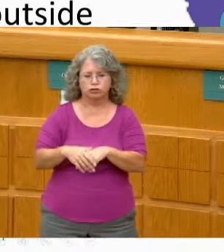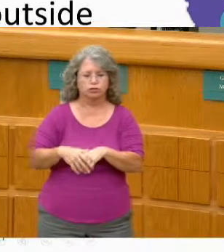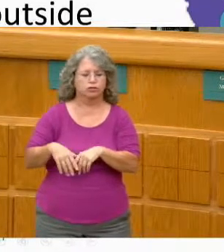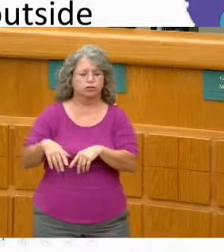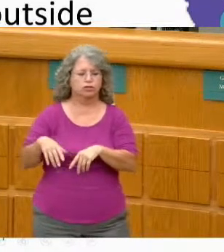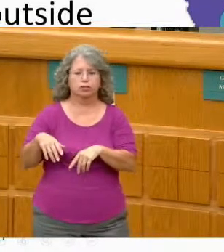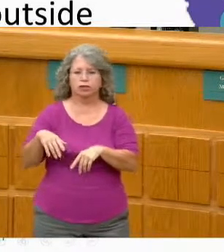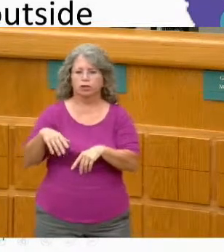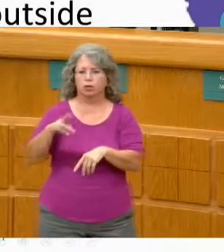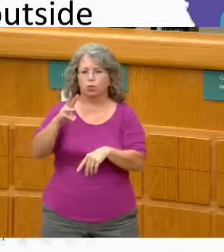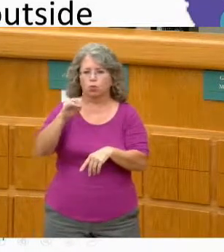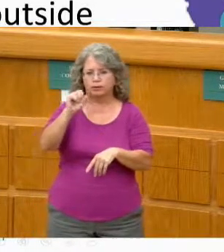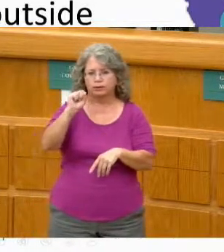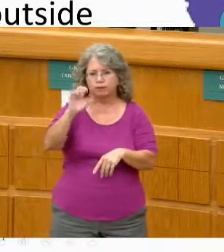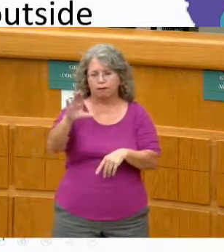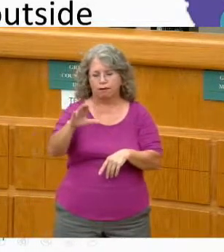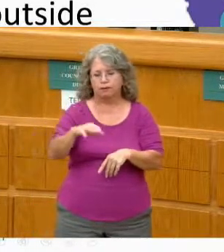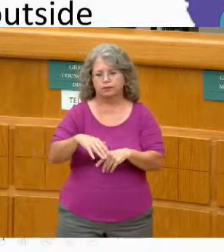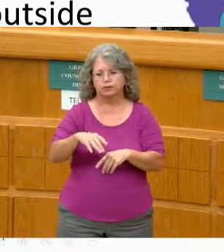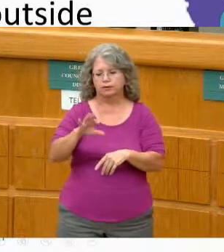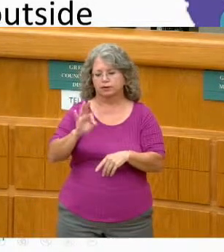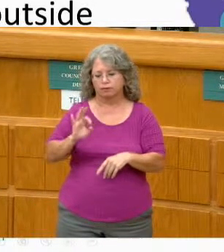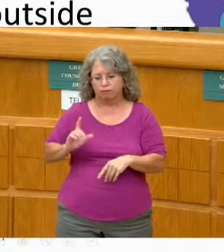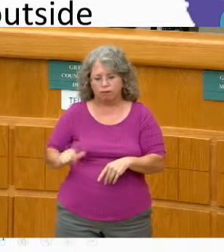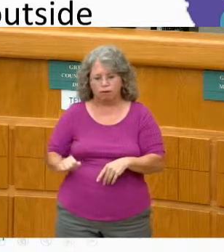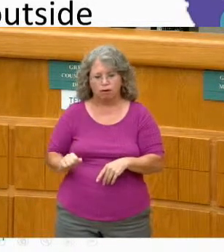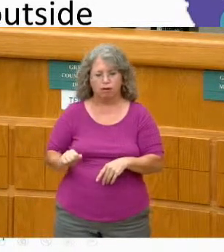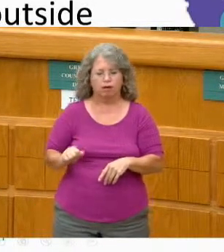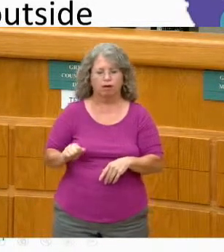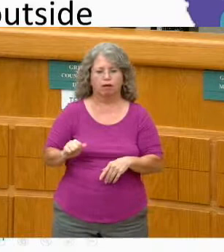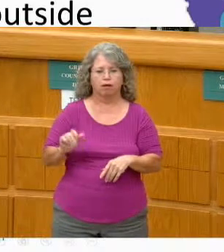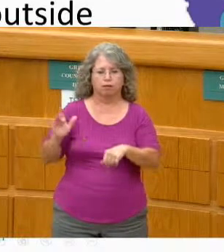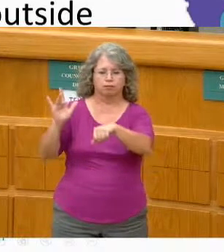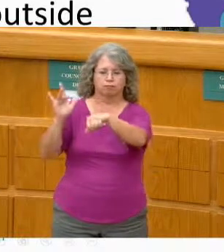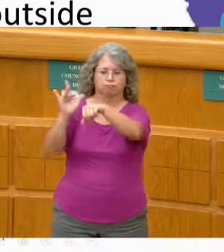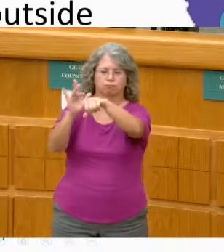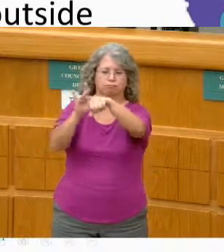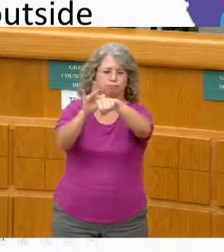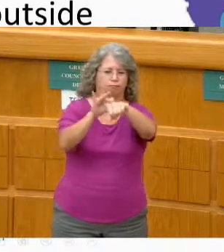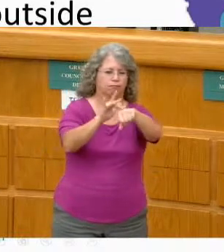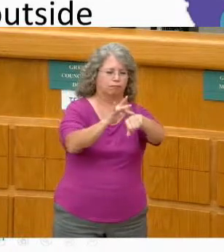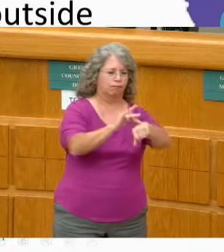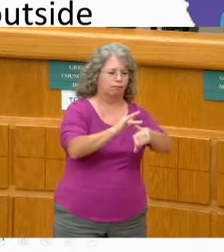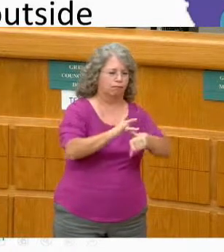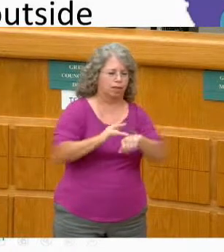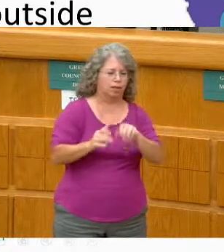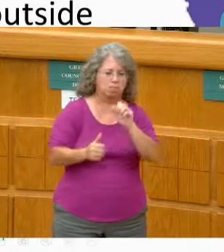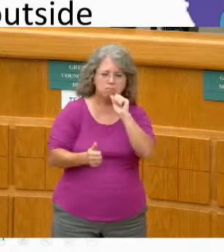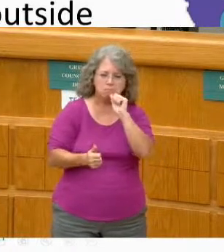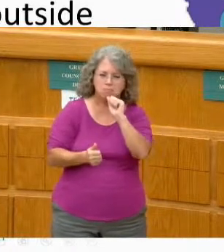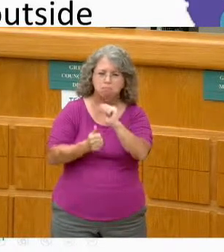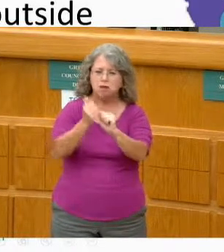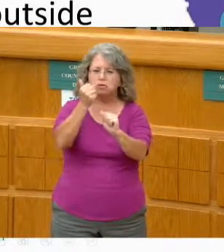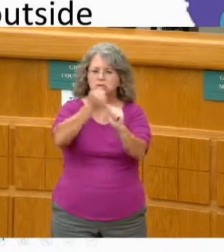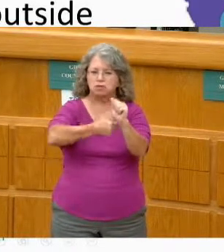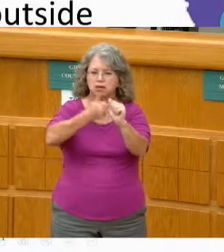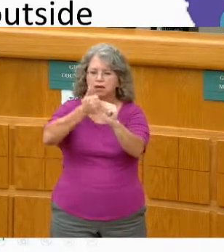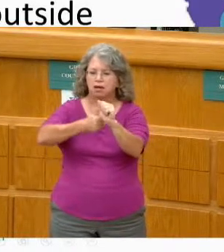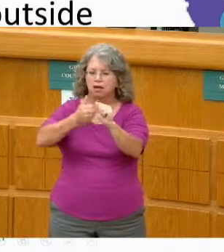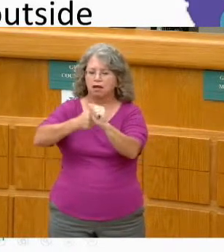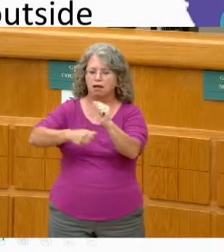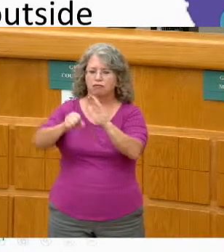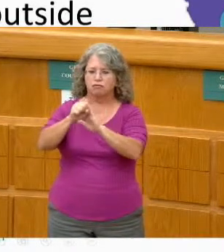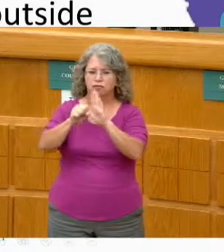Hampshire over here, up into Wisconsin, down into Florida, pretty much touching almost every